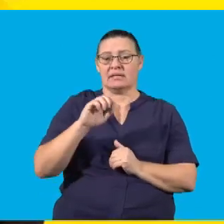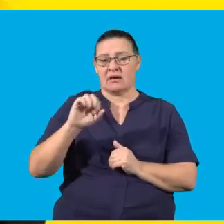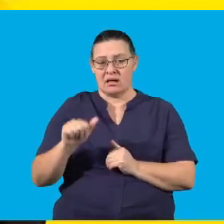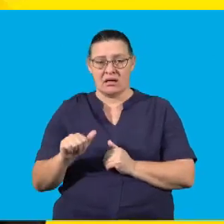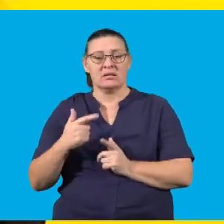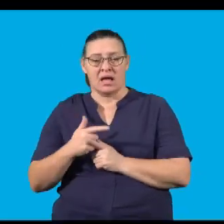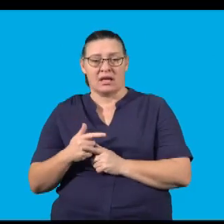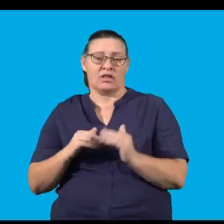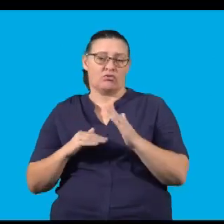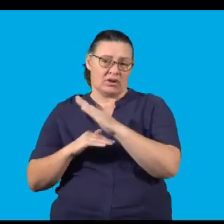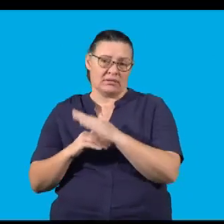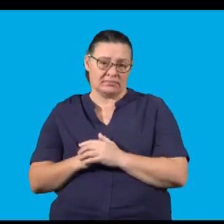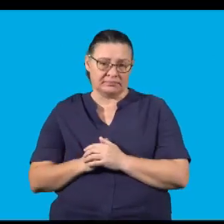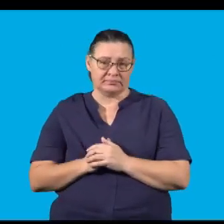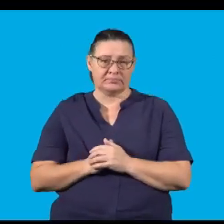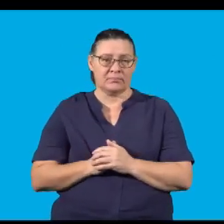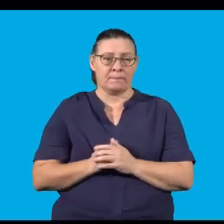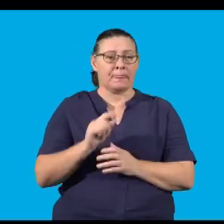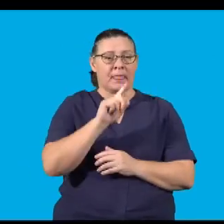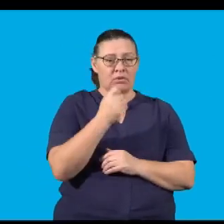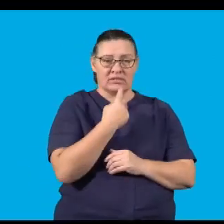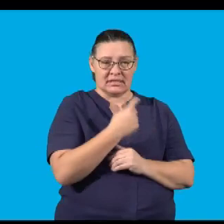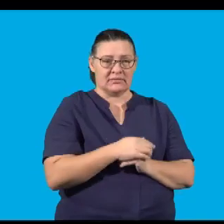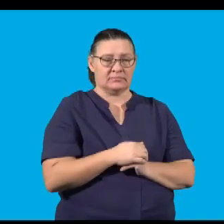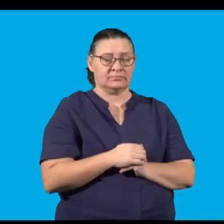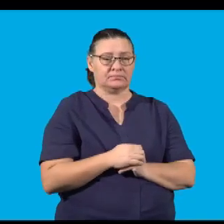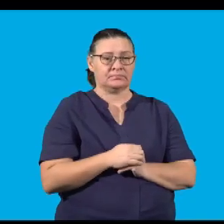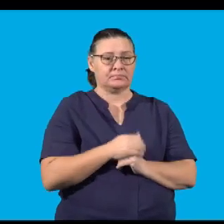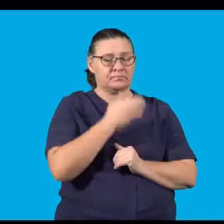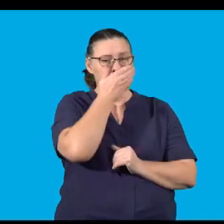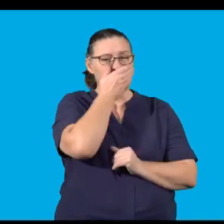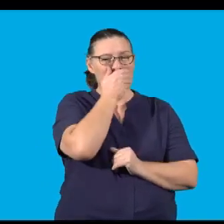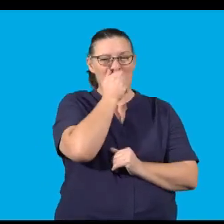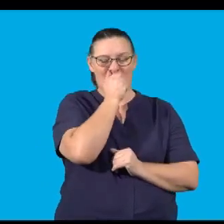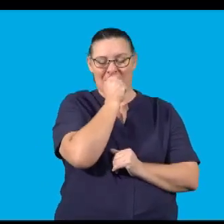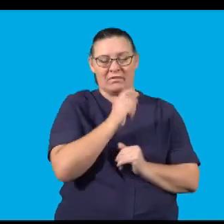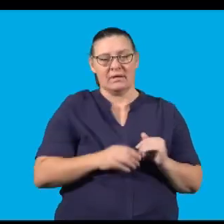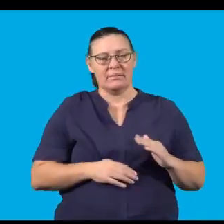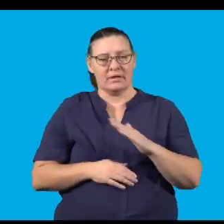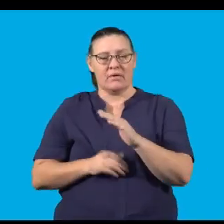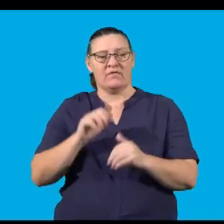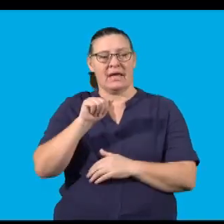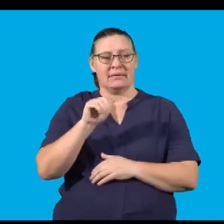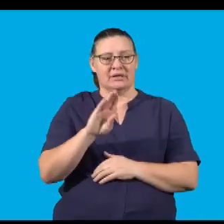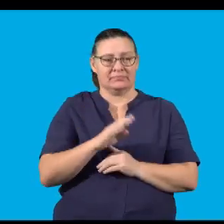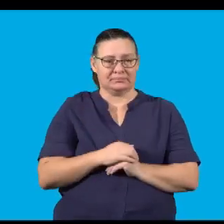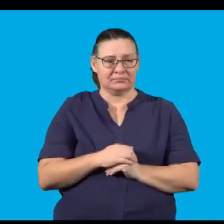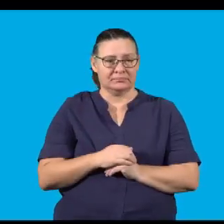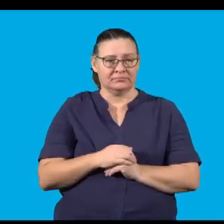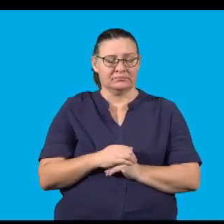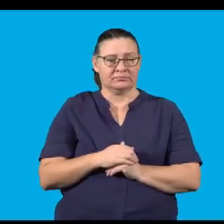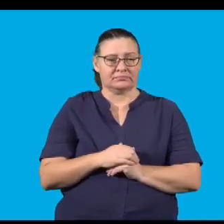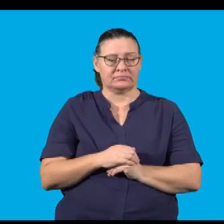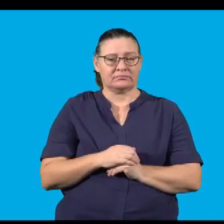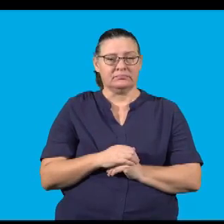let's have a look at what the first question says. And indeed, the question is part 2 here, asking for the gradient of AB. The first one